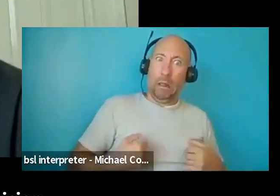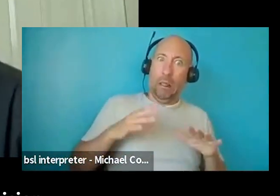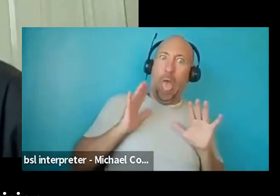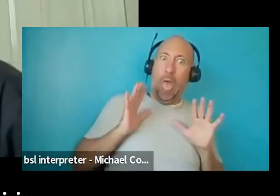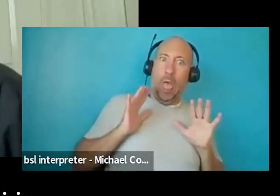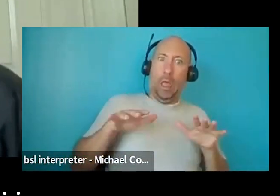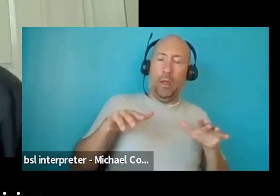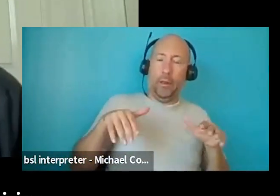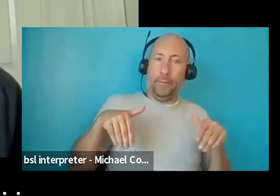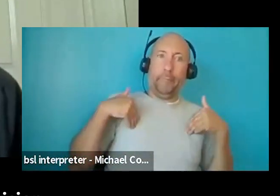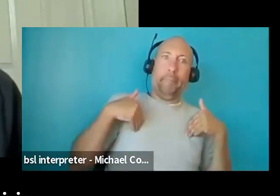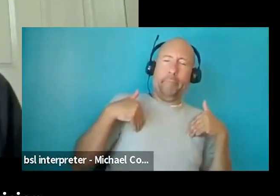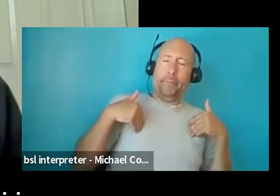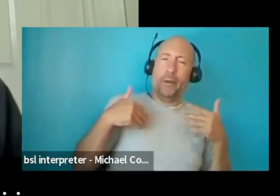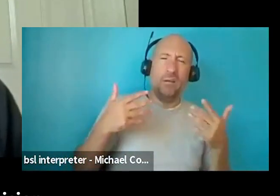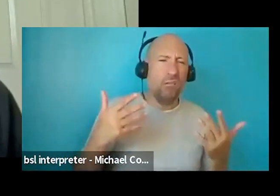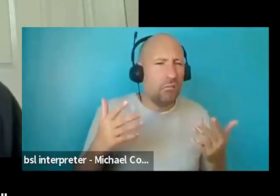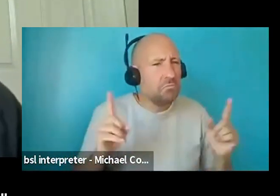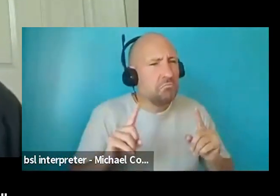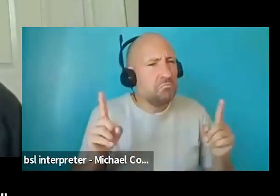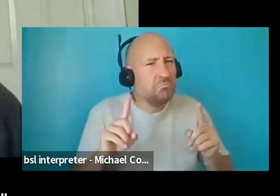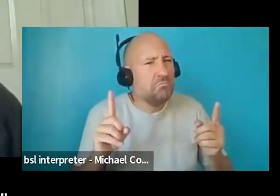safety provision around this?